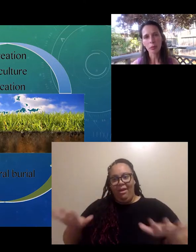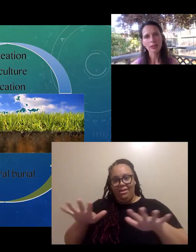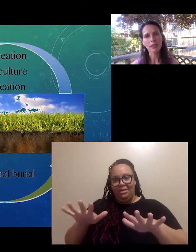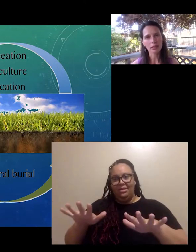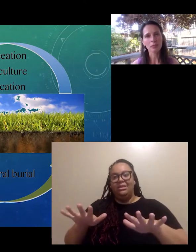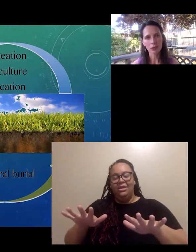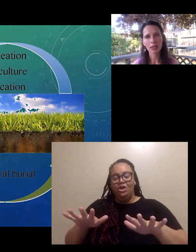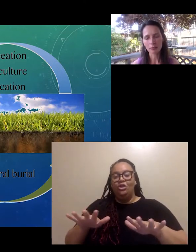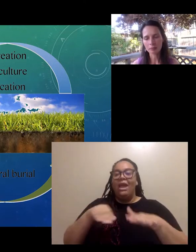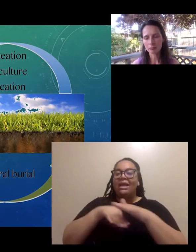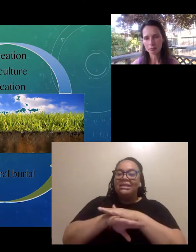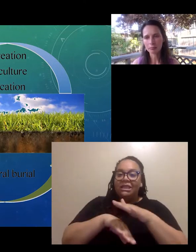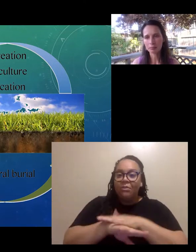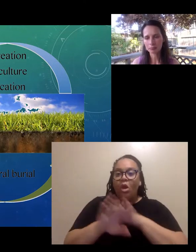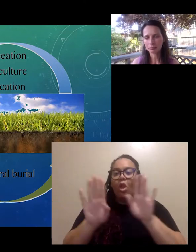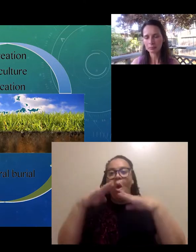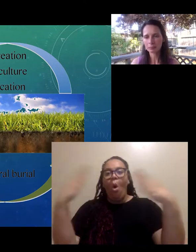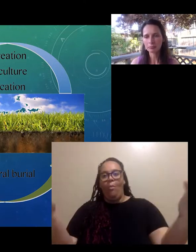and open to the community.